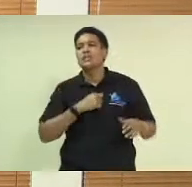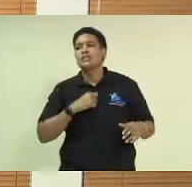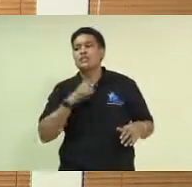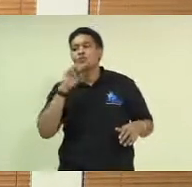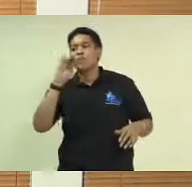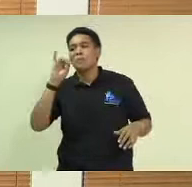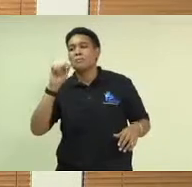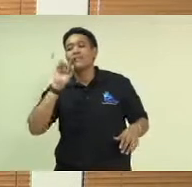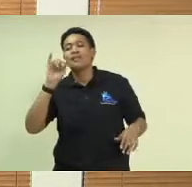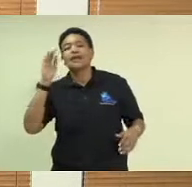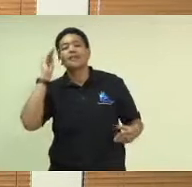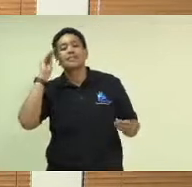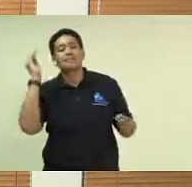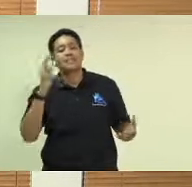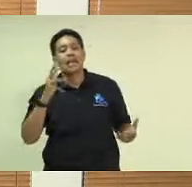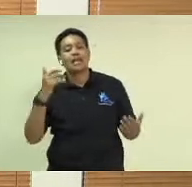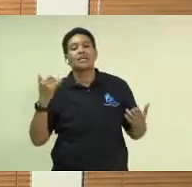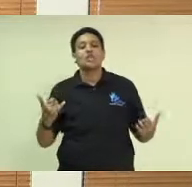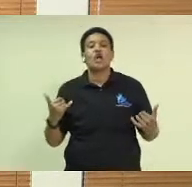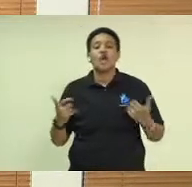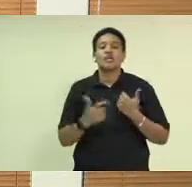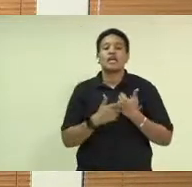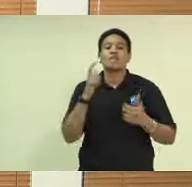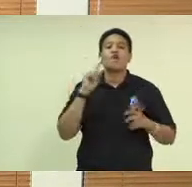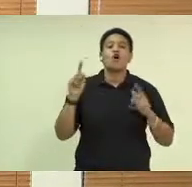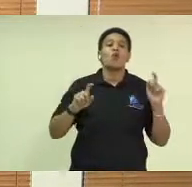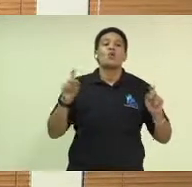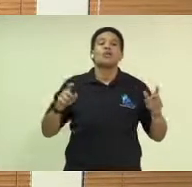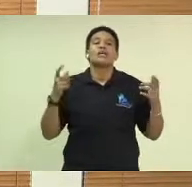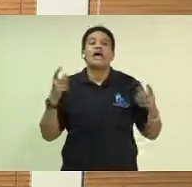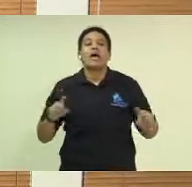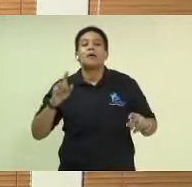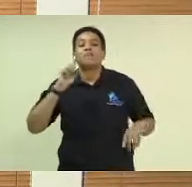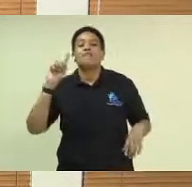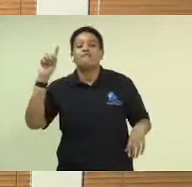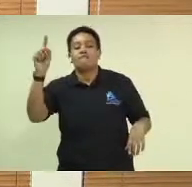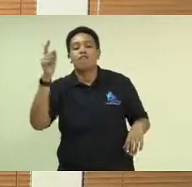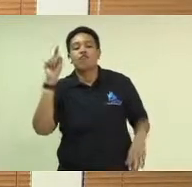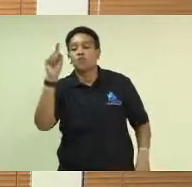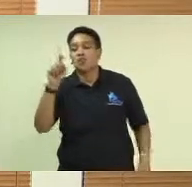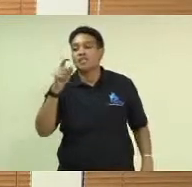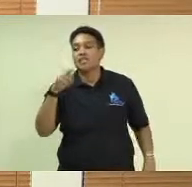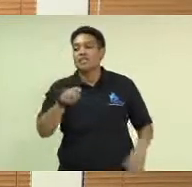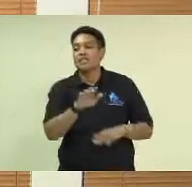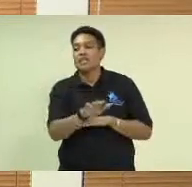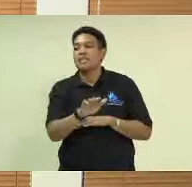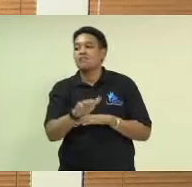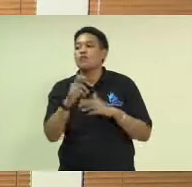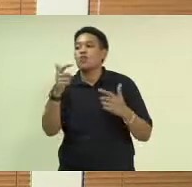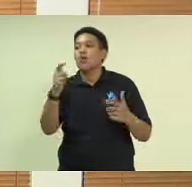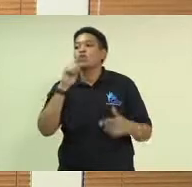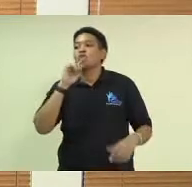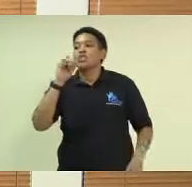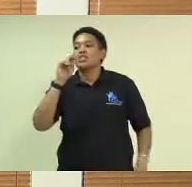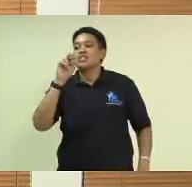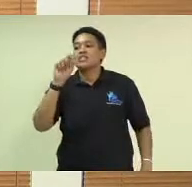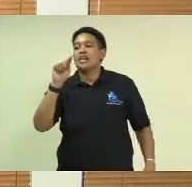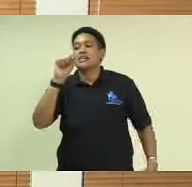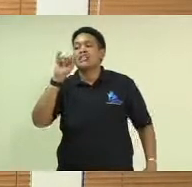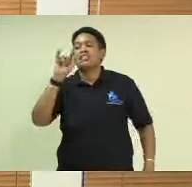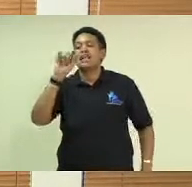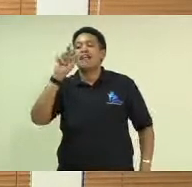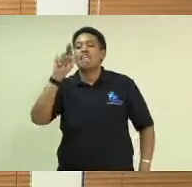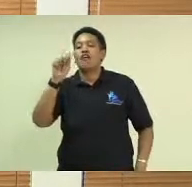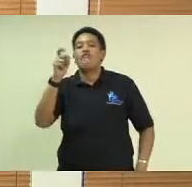said, it is now time for the questions, and the first question this evening goes to Janet Silvera of